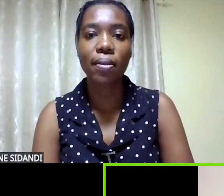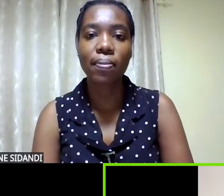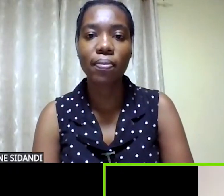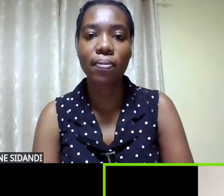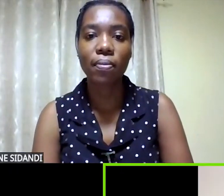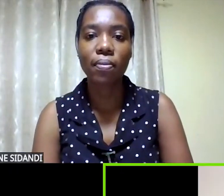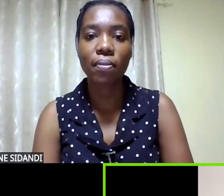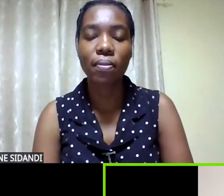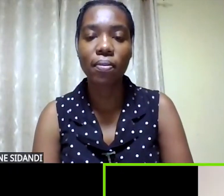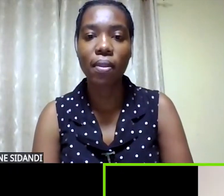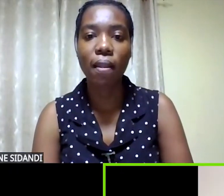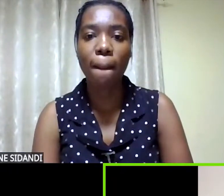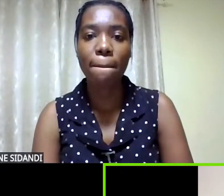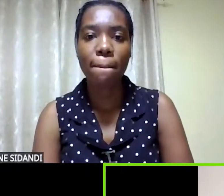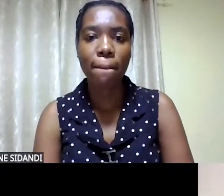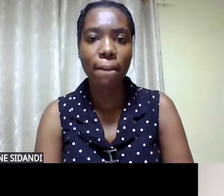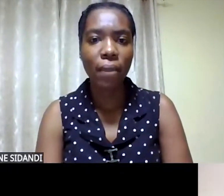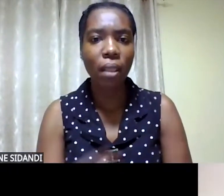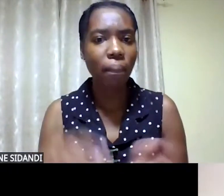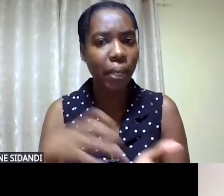Oh, is Or it is it? main or man?